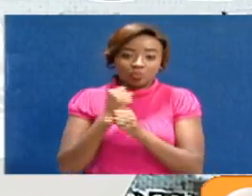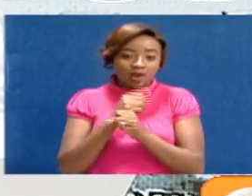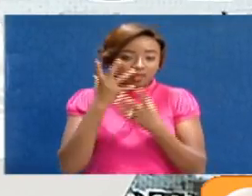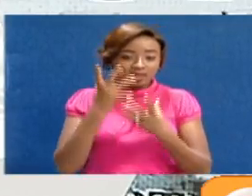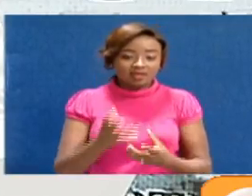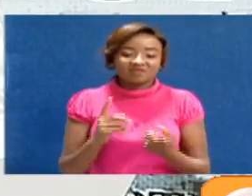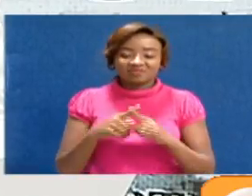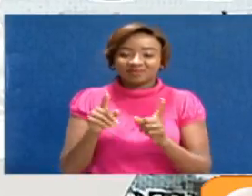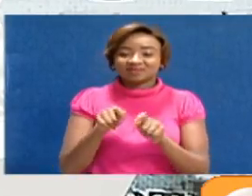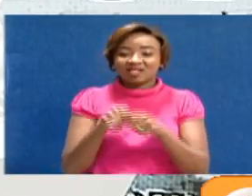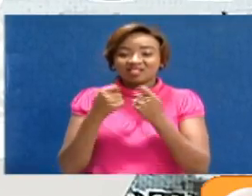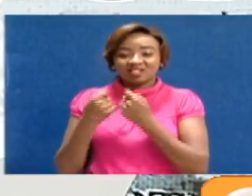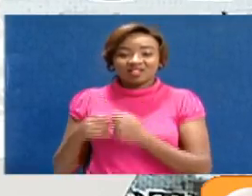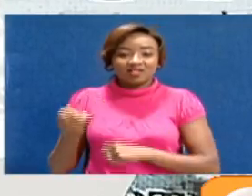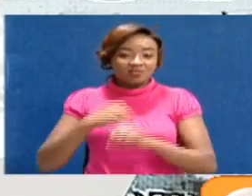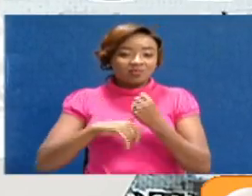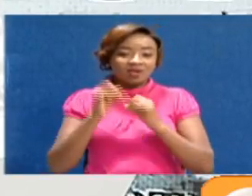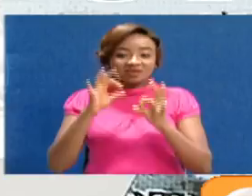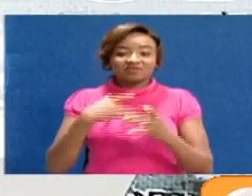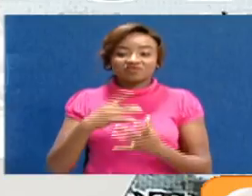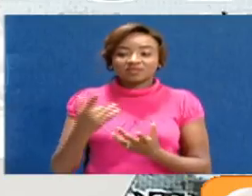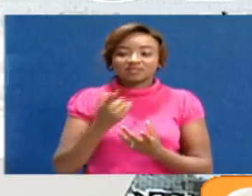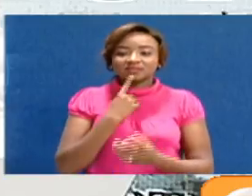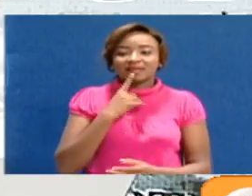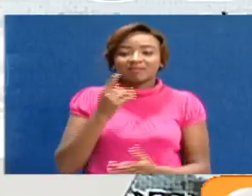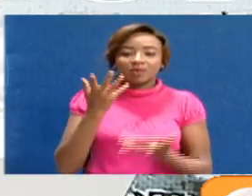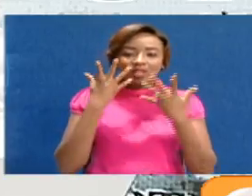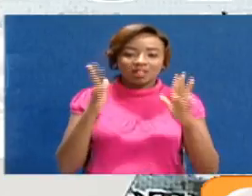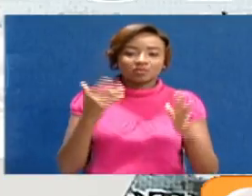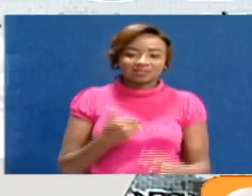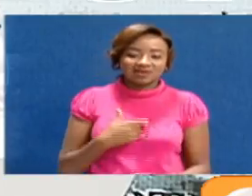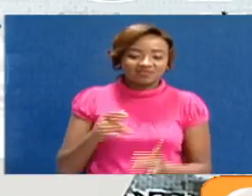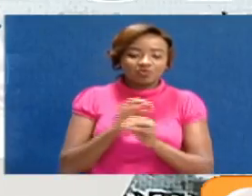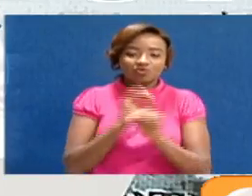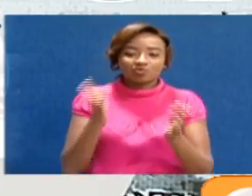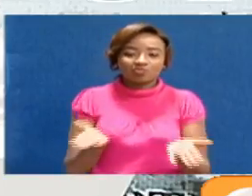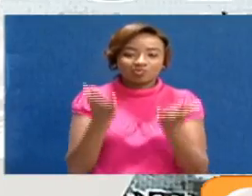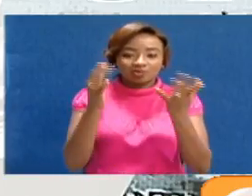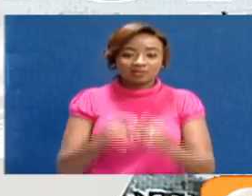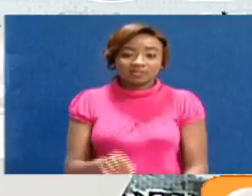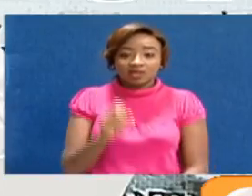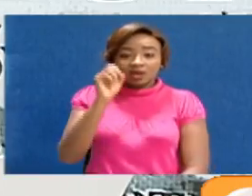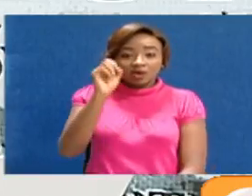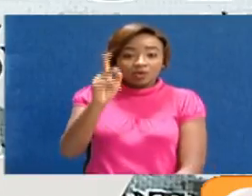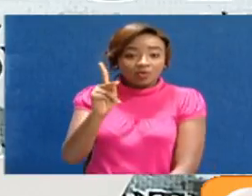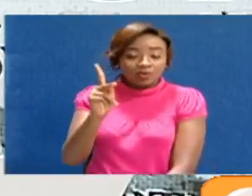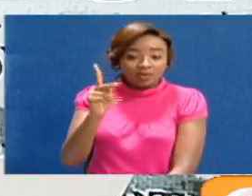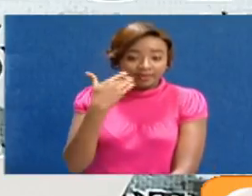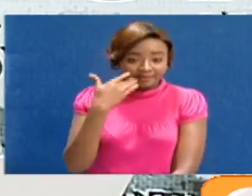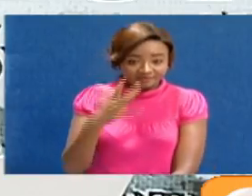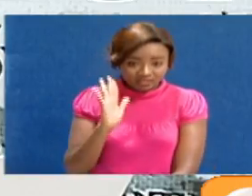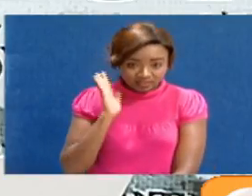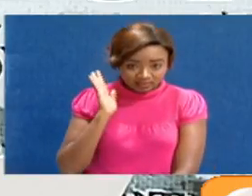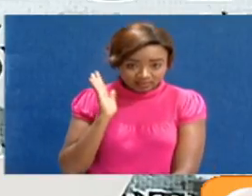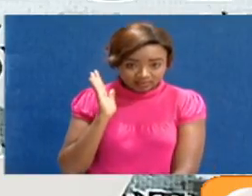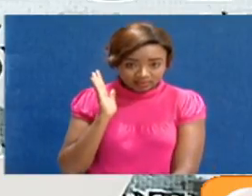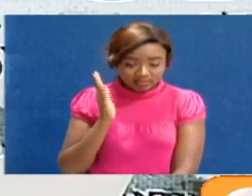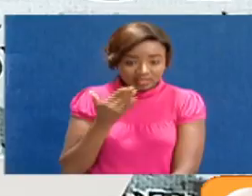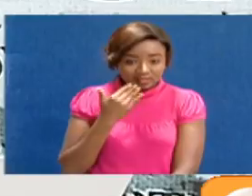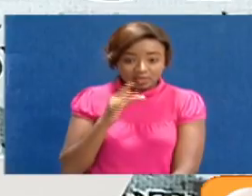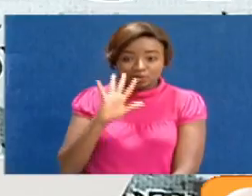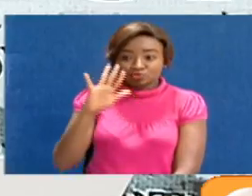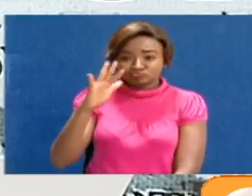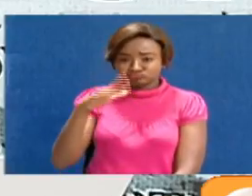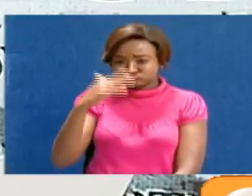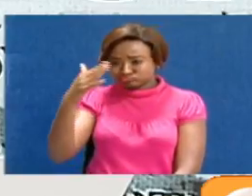reckless to suggest that we are losing or even that there is no progress. All right. That's where we leave it for now. Kenya joins the